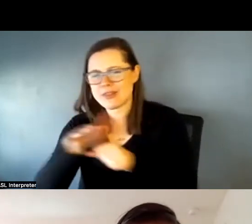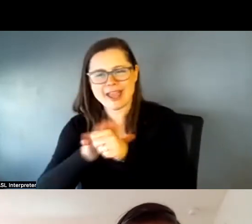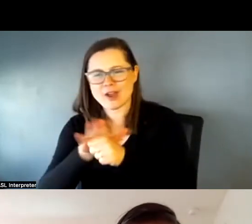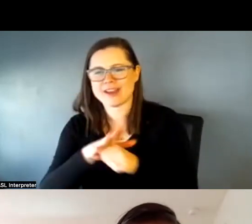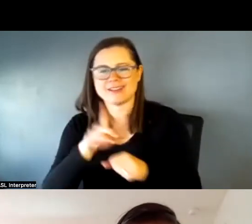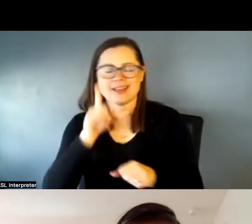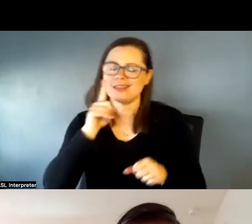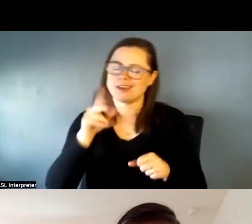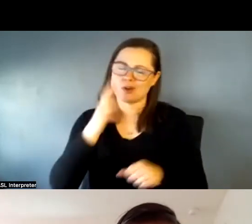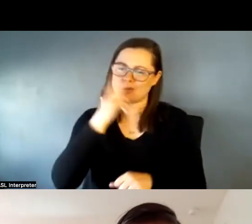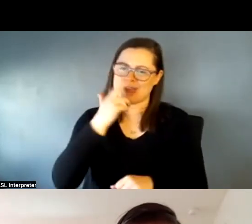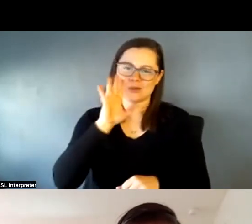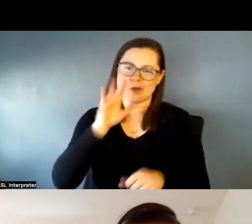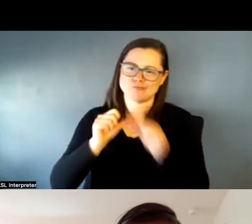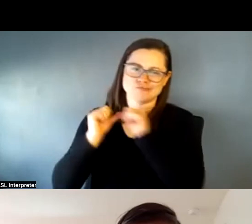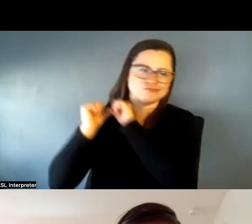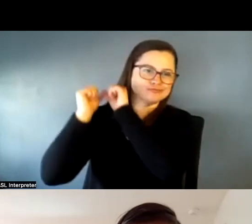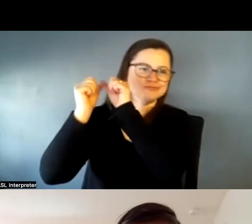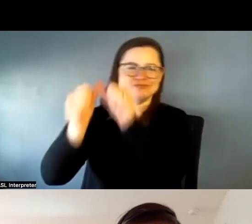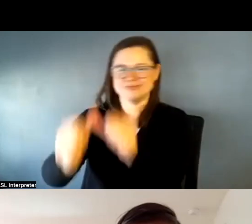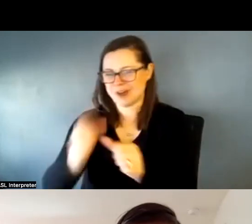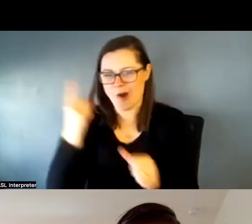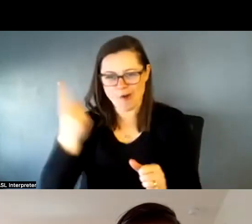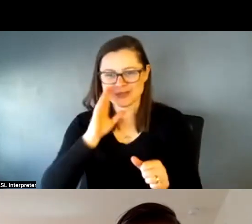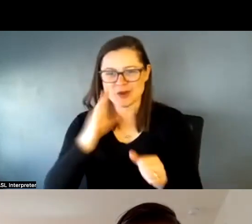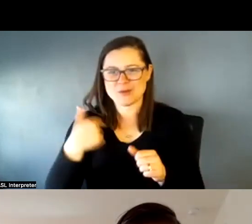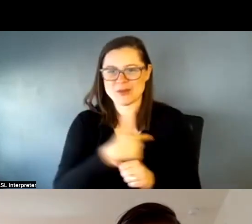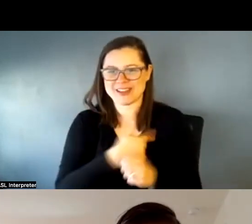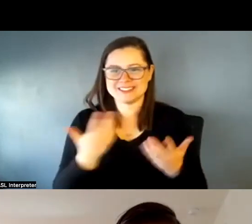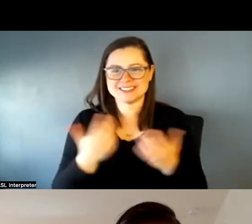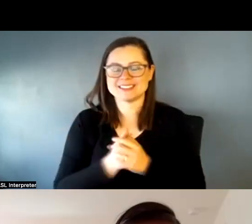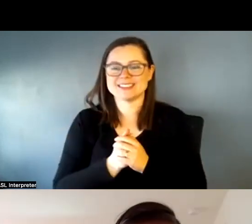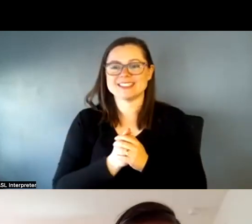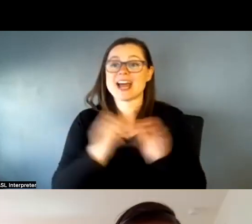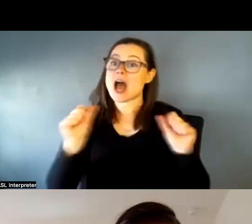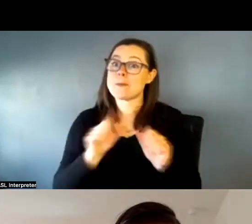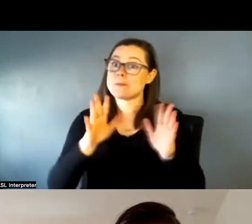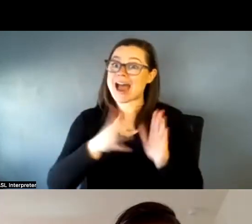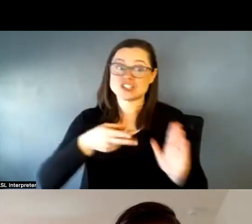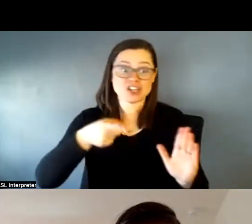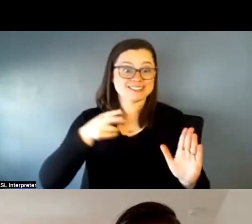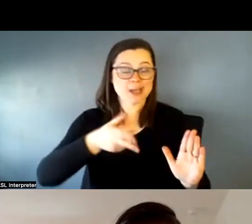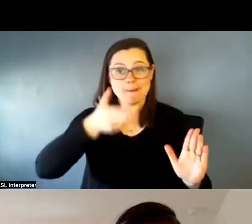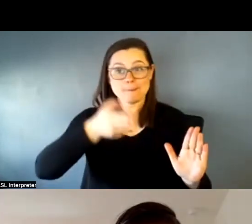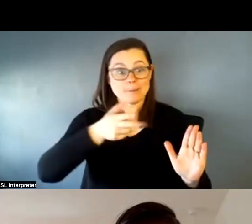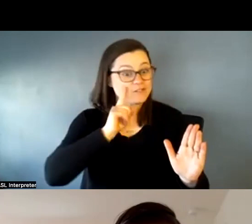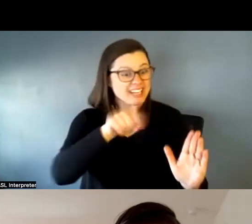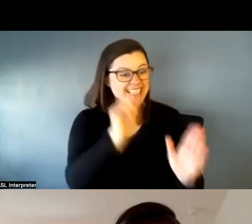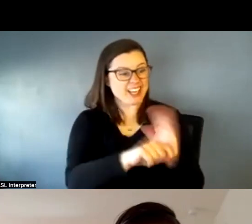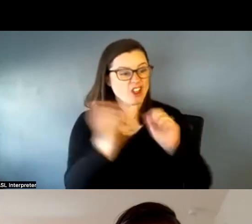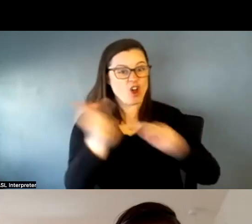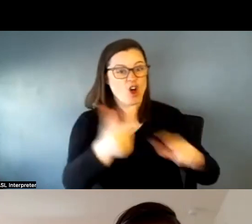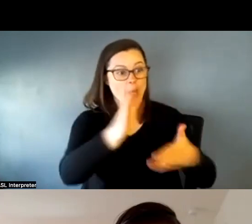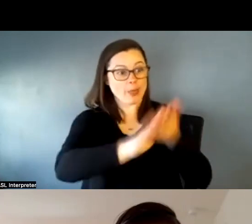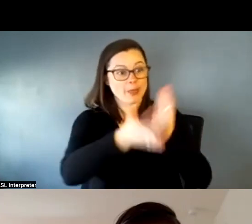us always. There's no magic bullet, so it's probably better to find methods to discourage them and